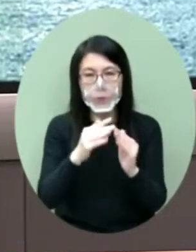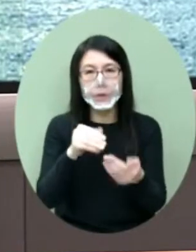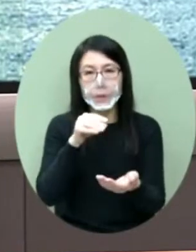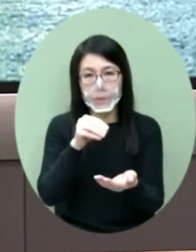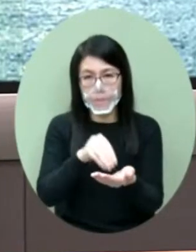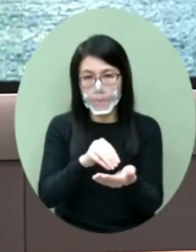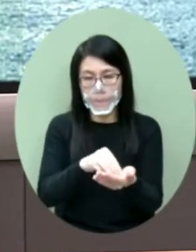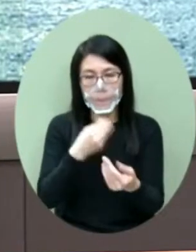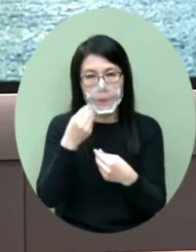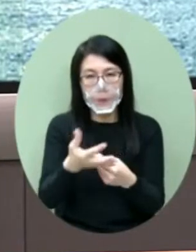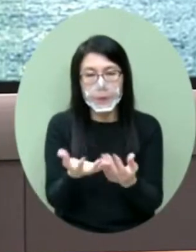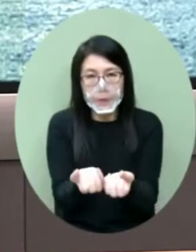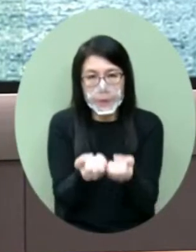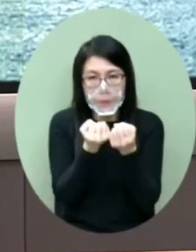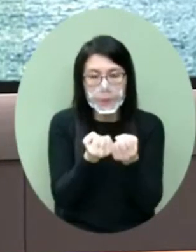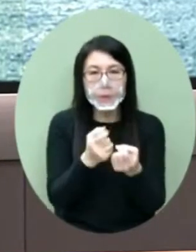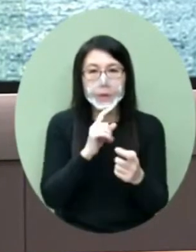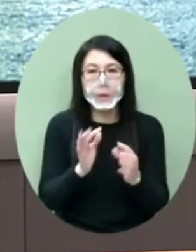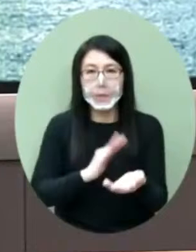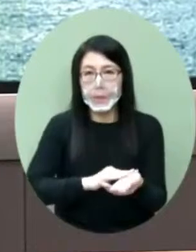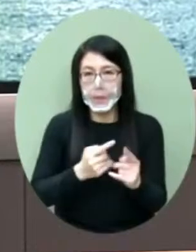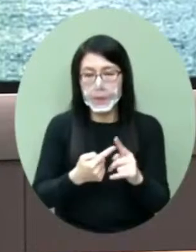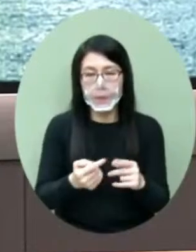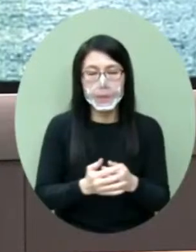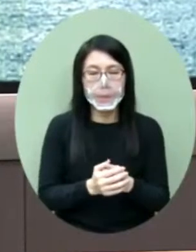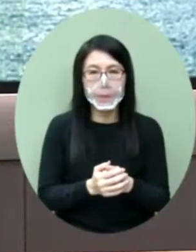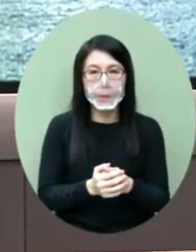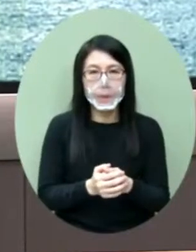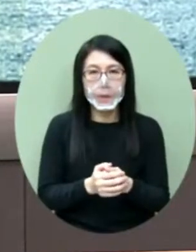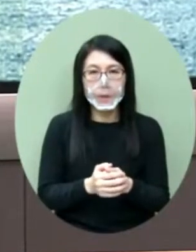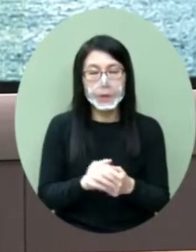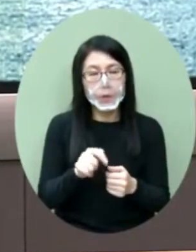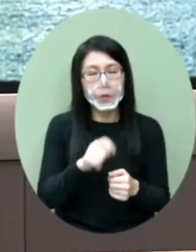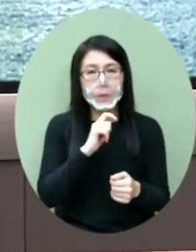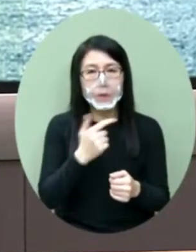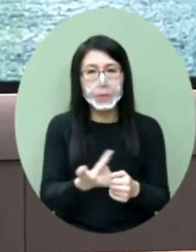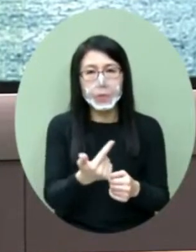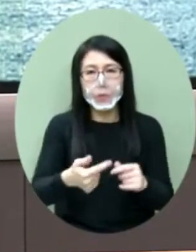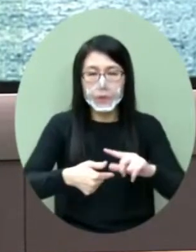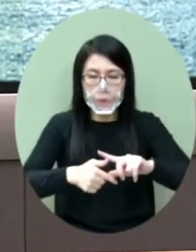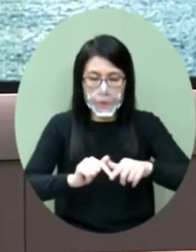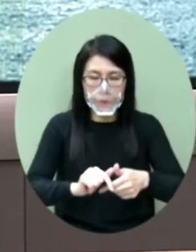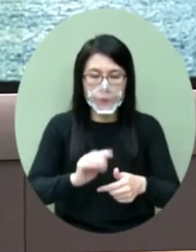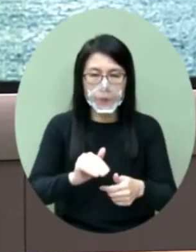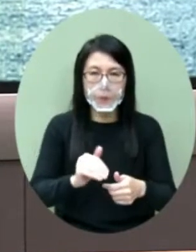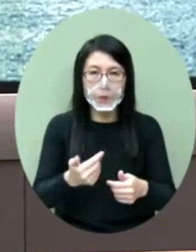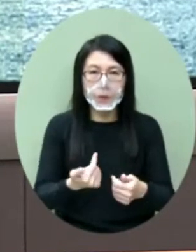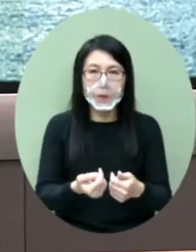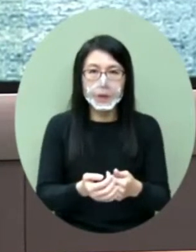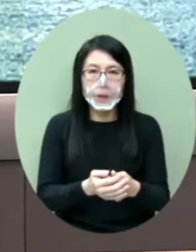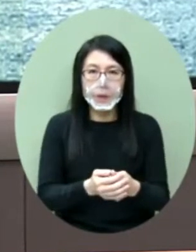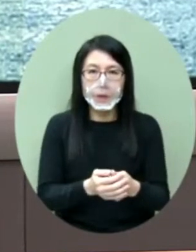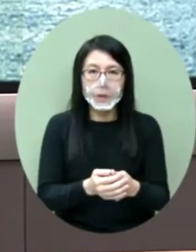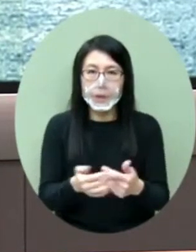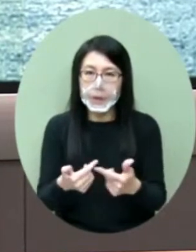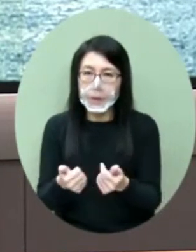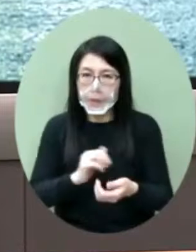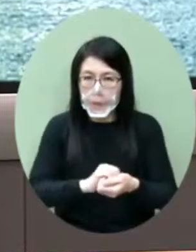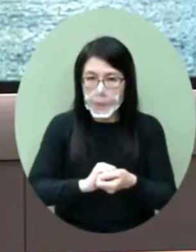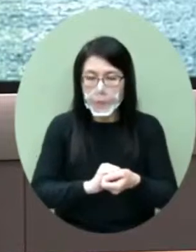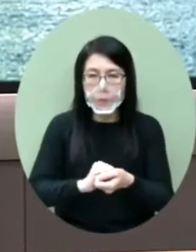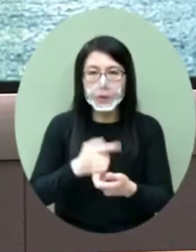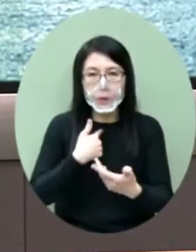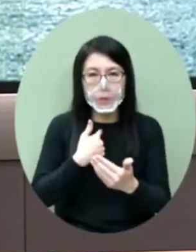Elizabeth Hospital as a COVID hospital for confirmed cases. For these